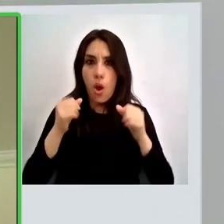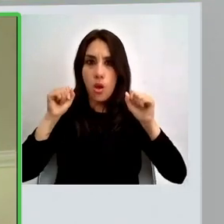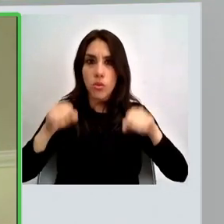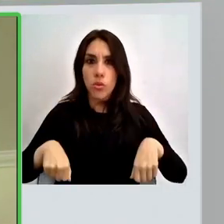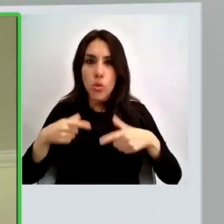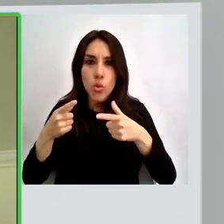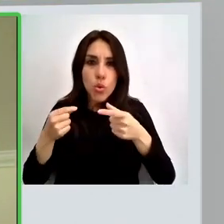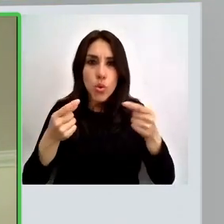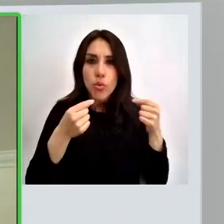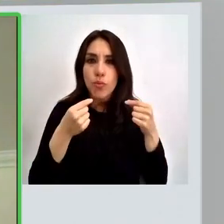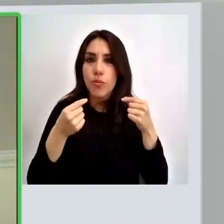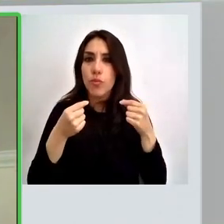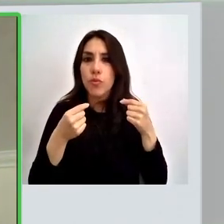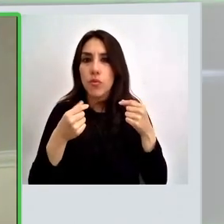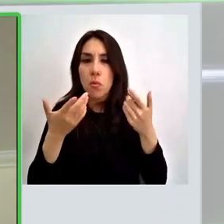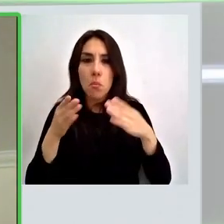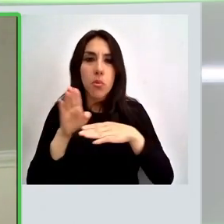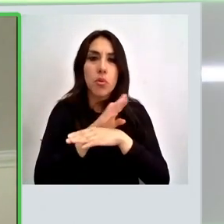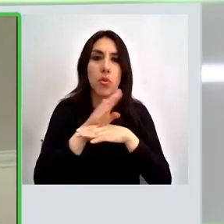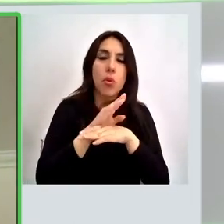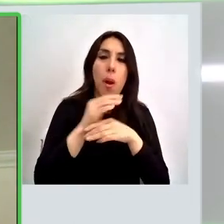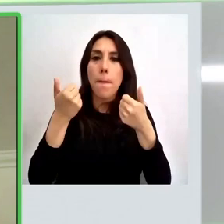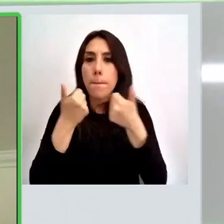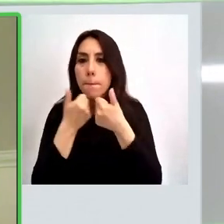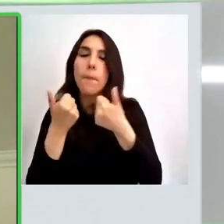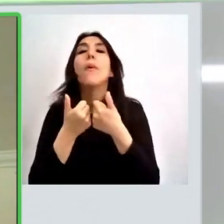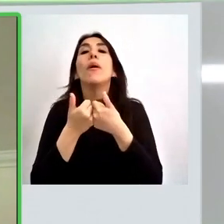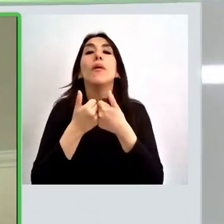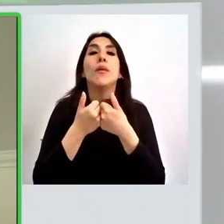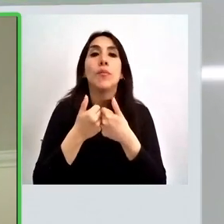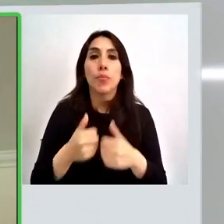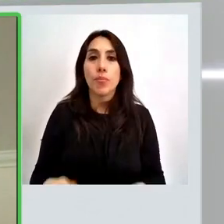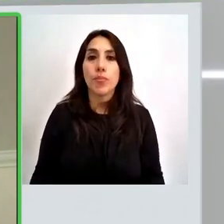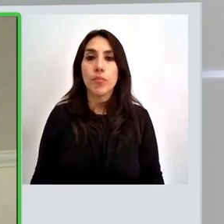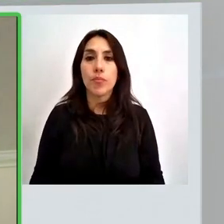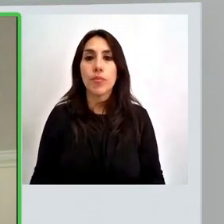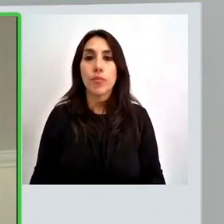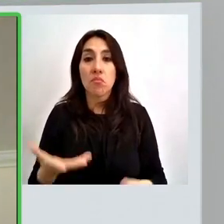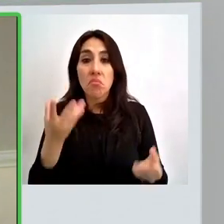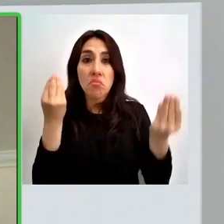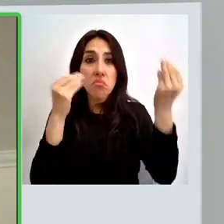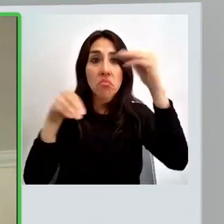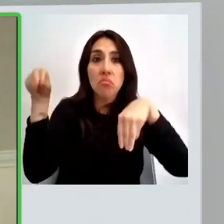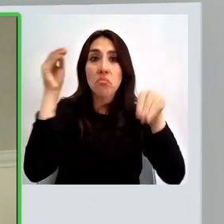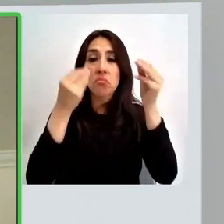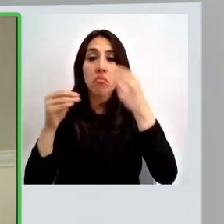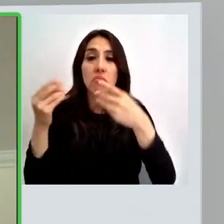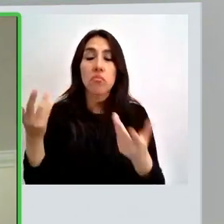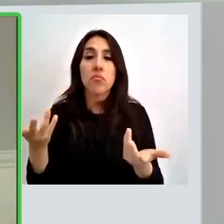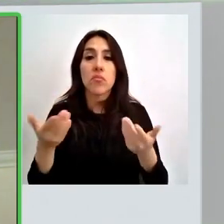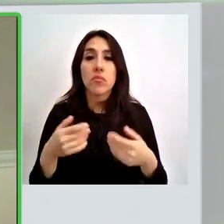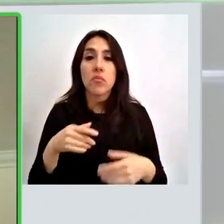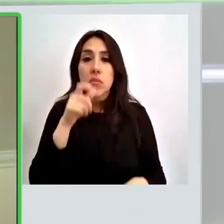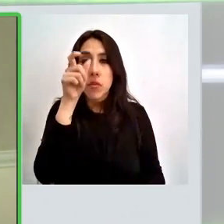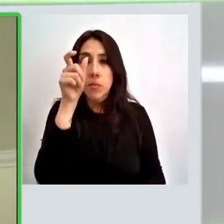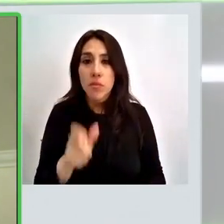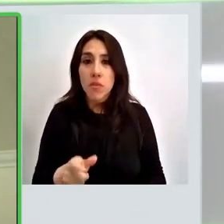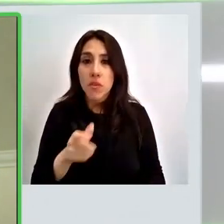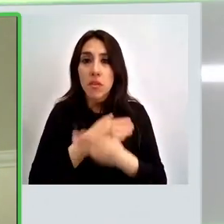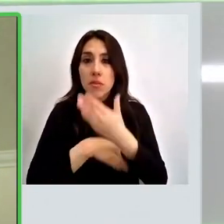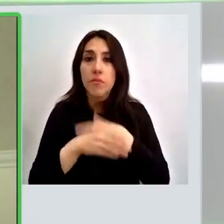That means a job just like anybody else. working in an inclusive